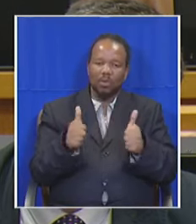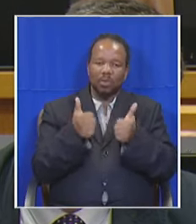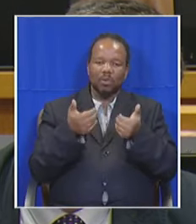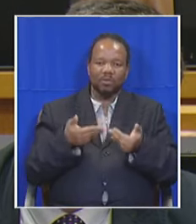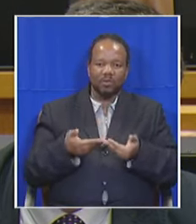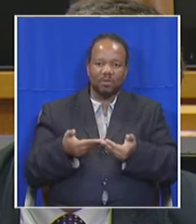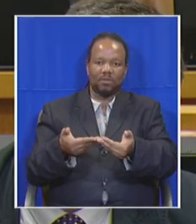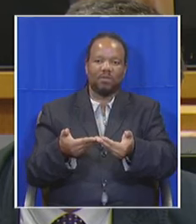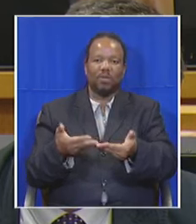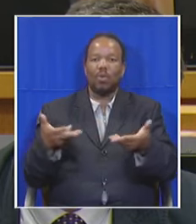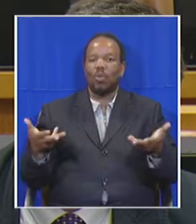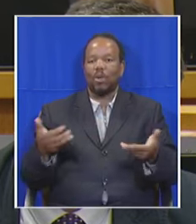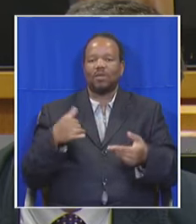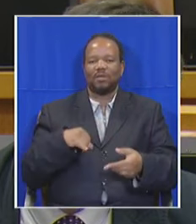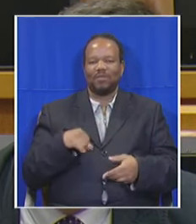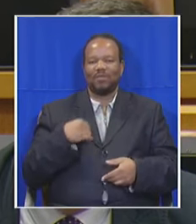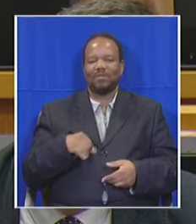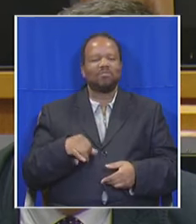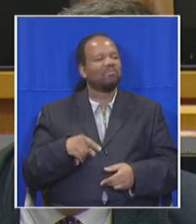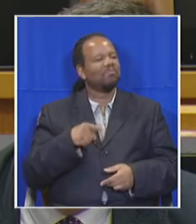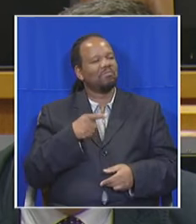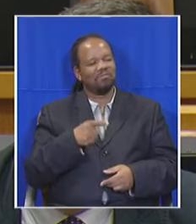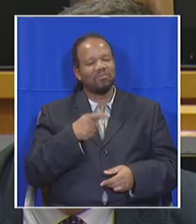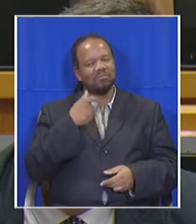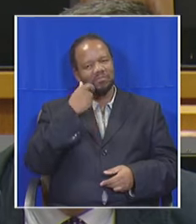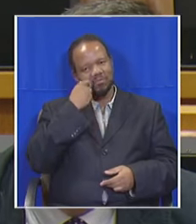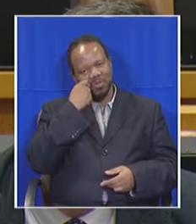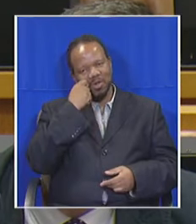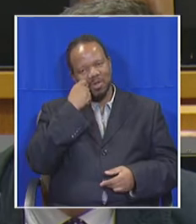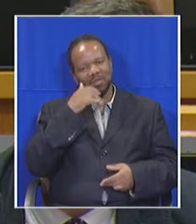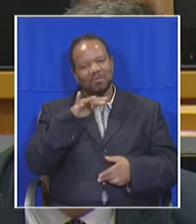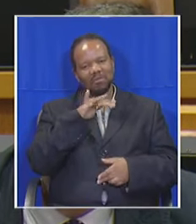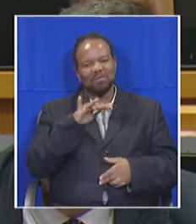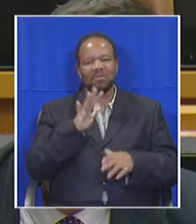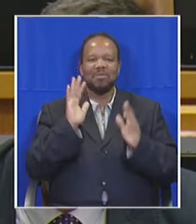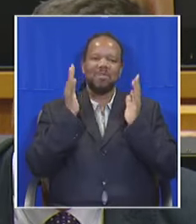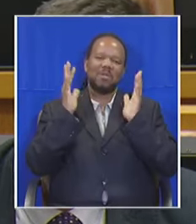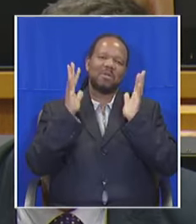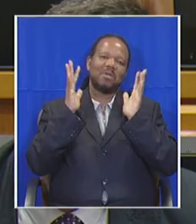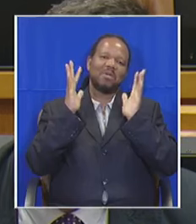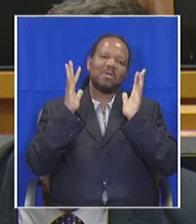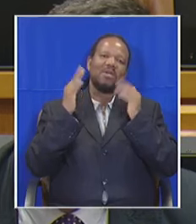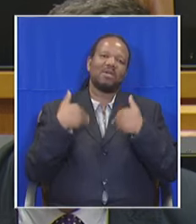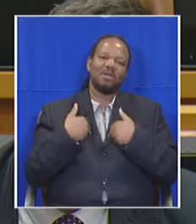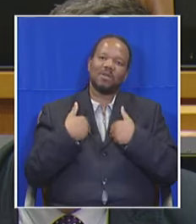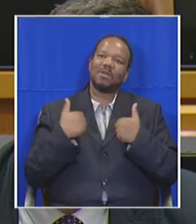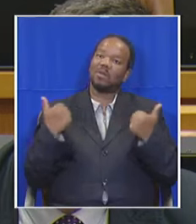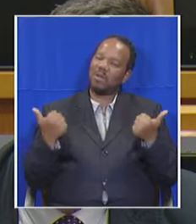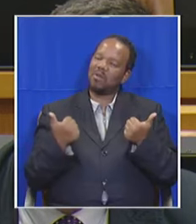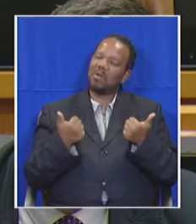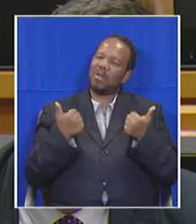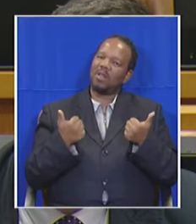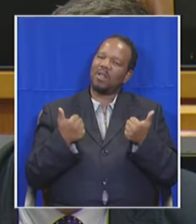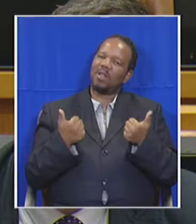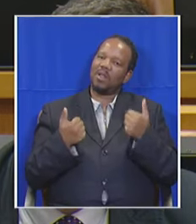in municipal functions. Congratulates the city of Tshwane on receiving this award and wishes them well in